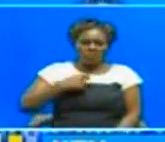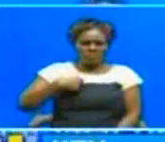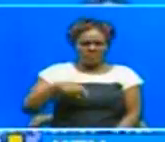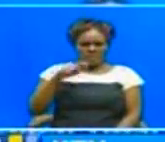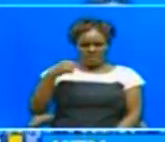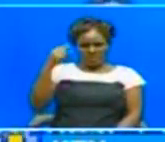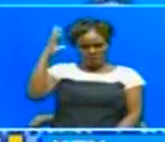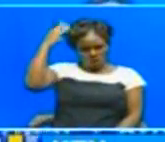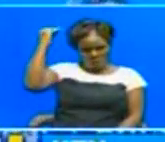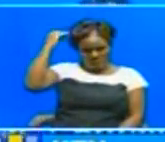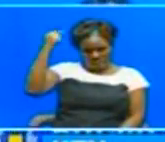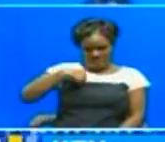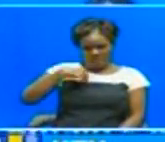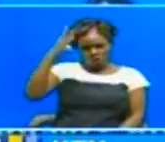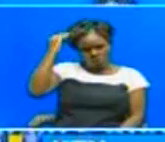look like